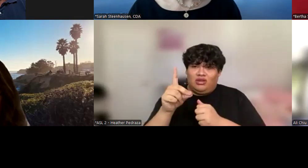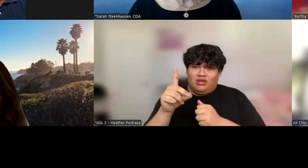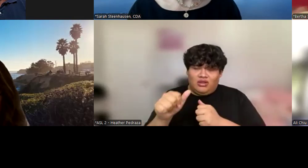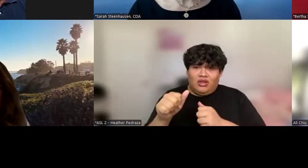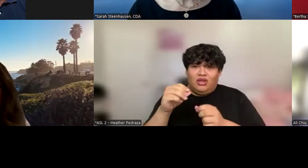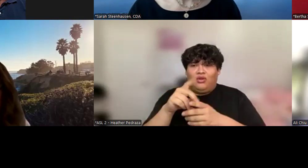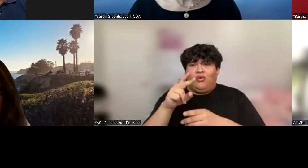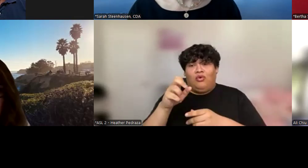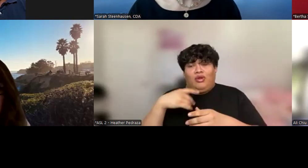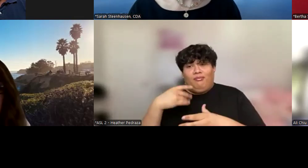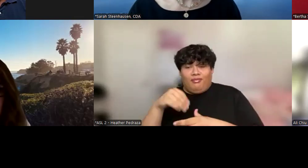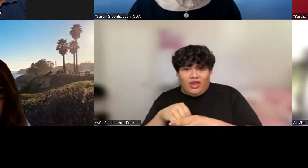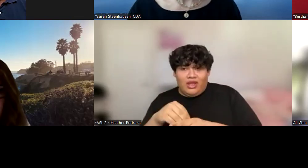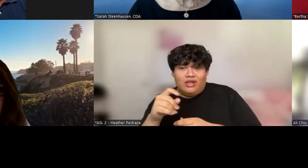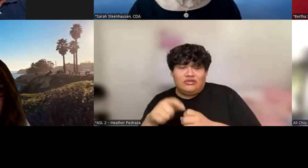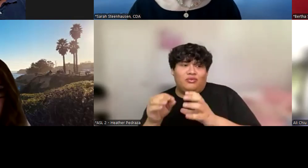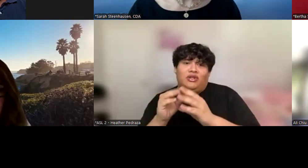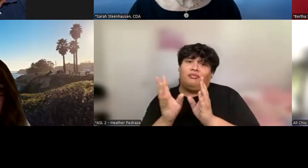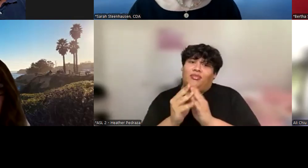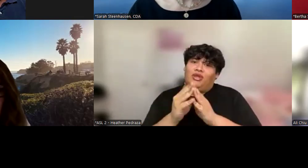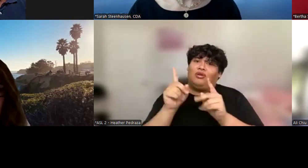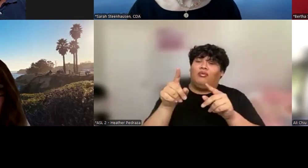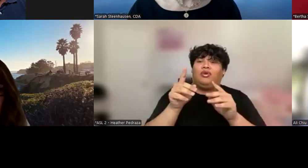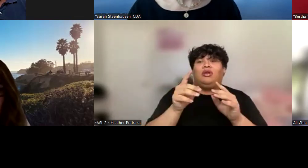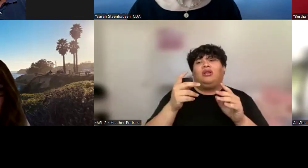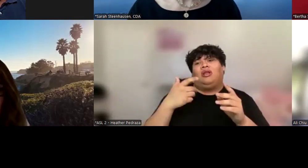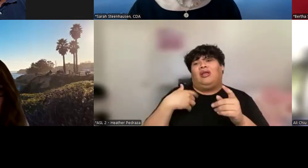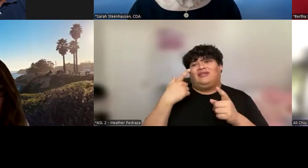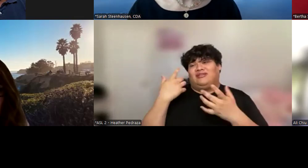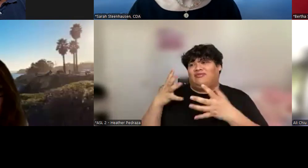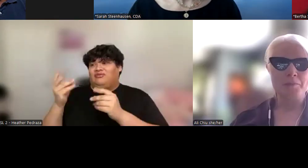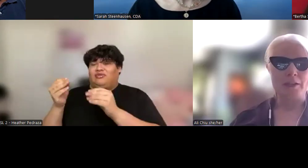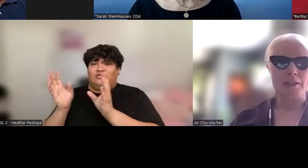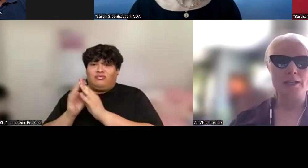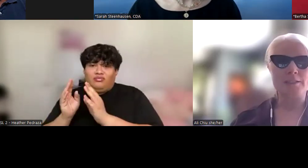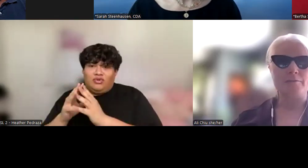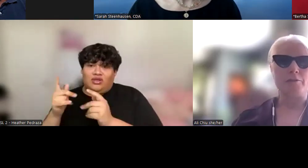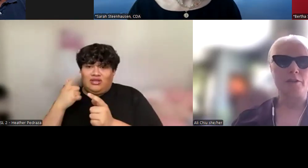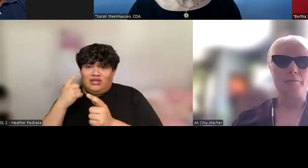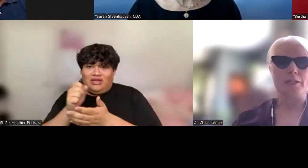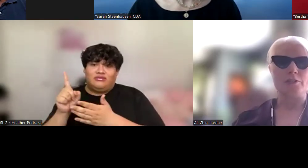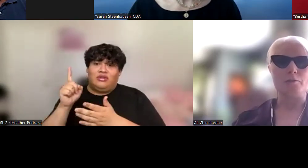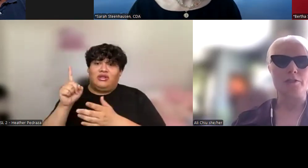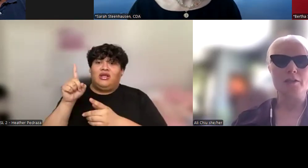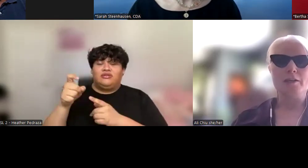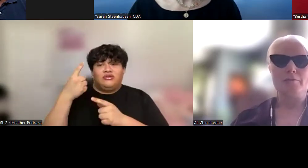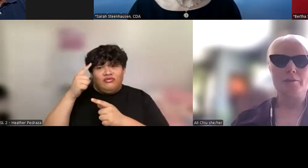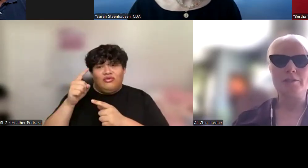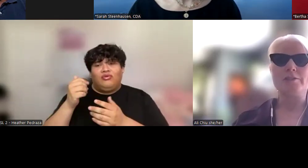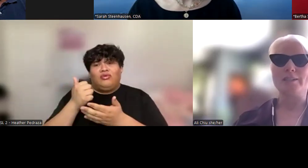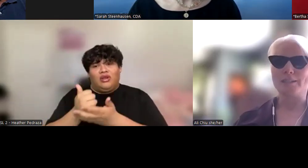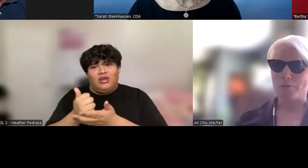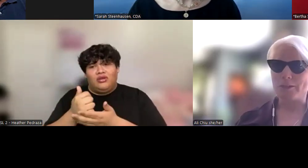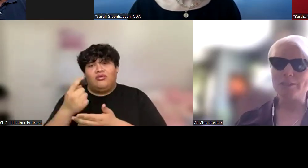in. So in the meeting, going to conference, I just came back from conference last week, and asking for accommodation was a